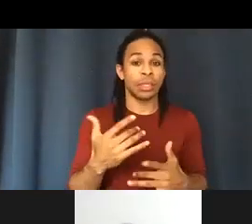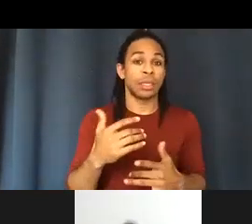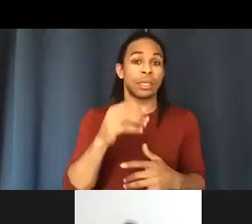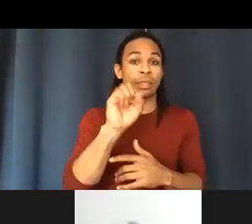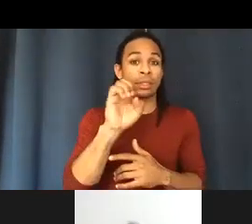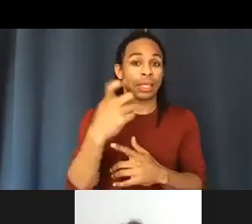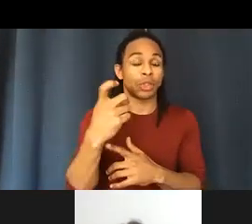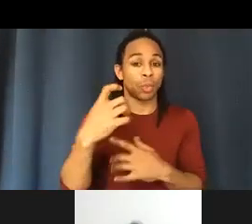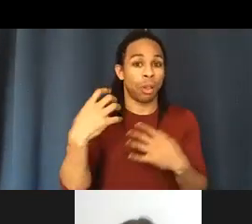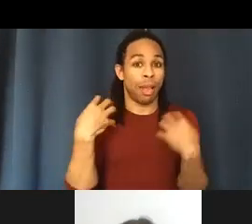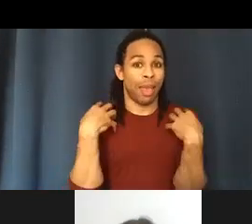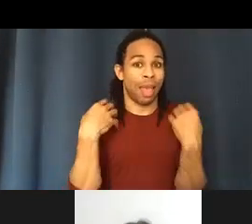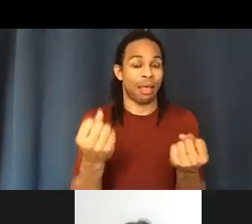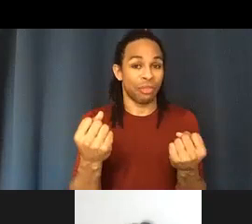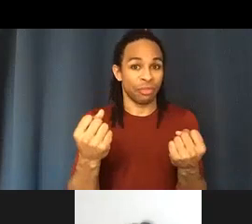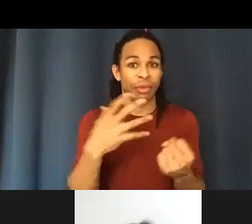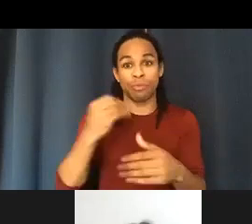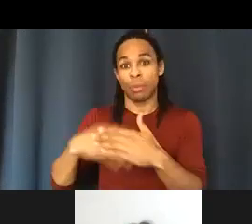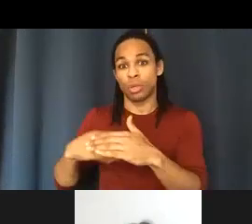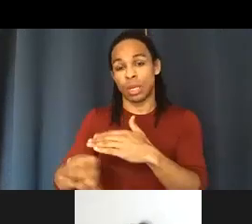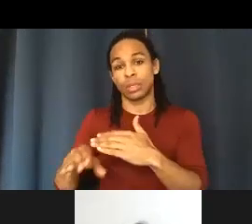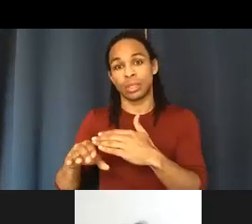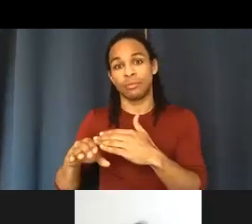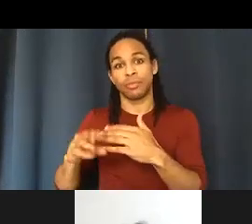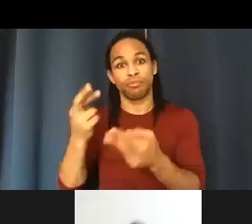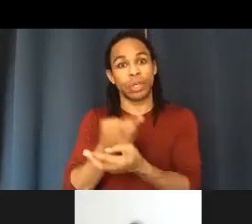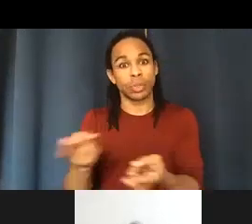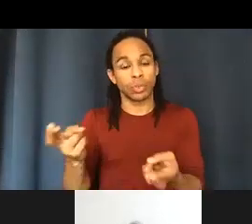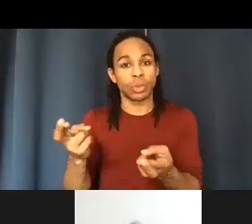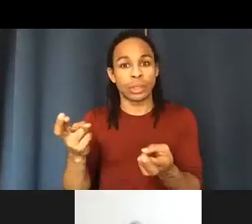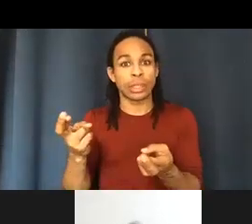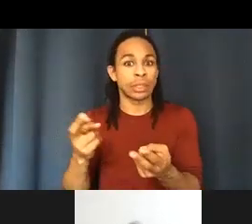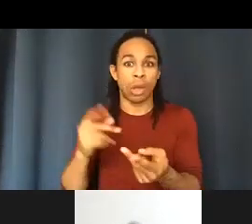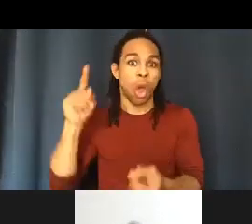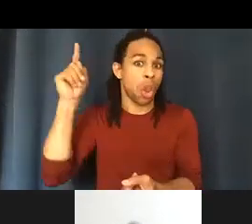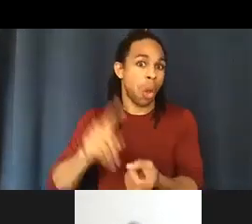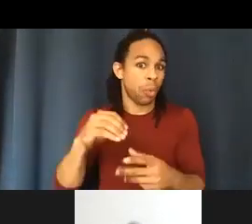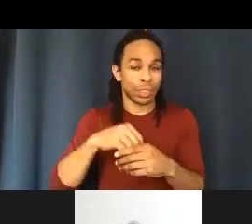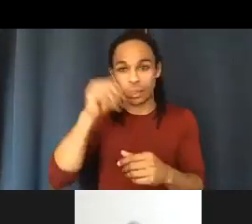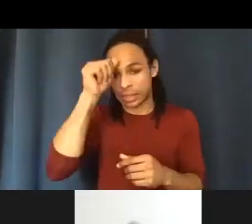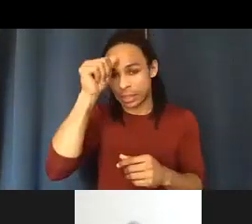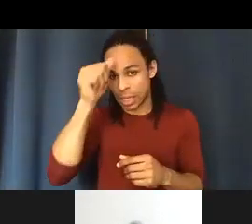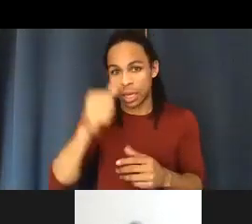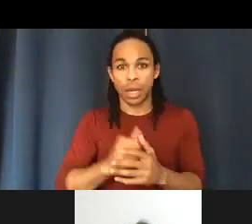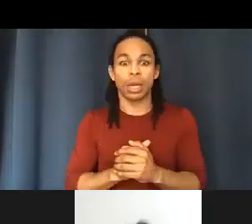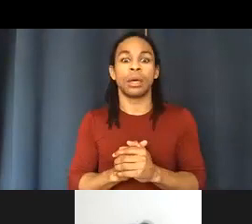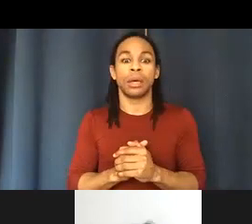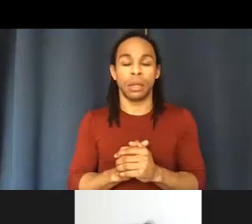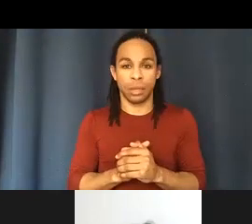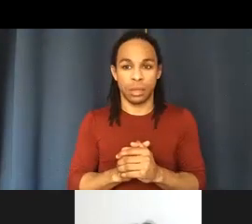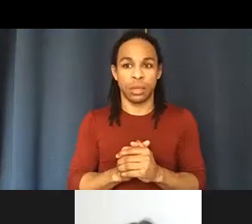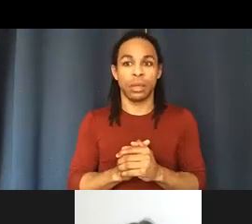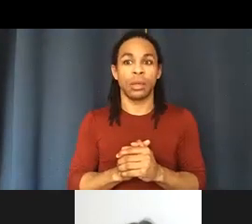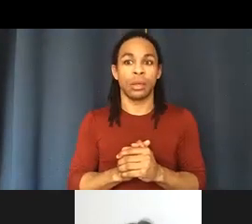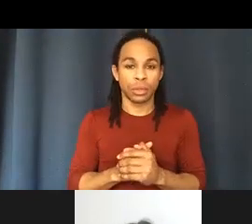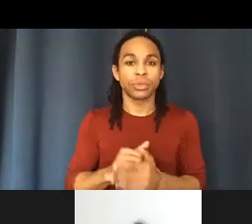crisis when it becomes a pandemic. So for a SRHR, sexual and reproductive health rights and a reproductive